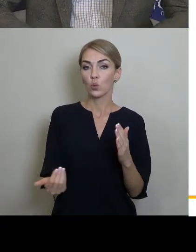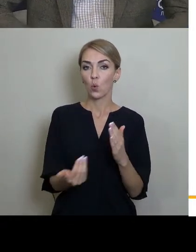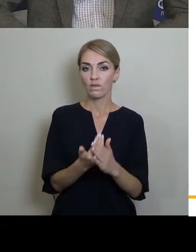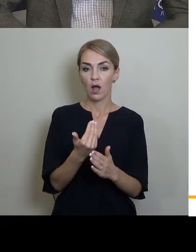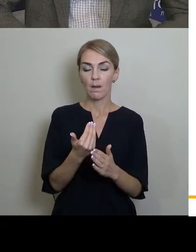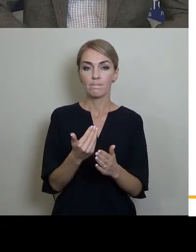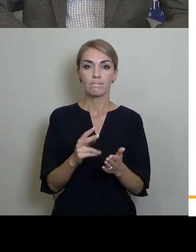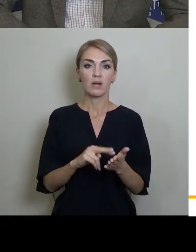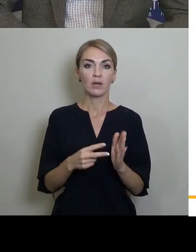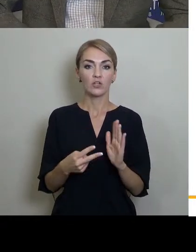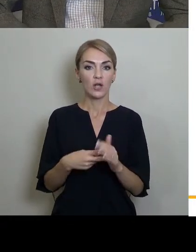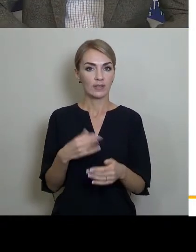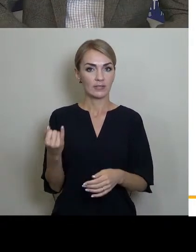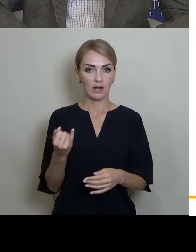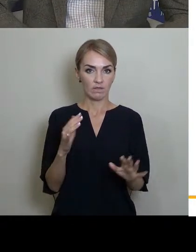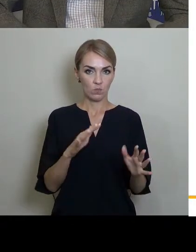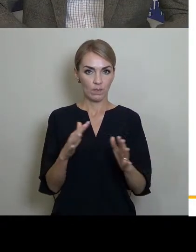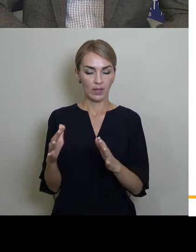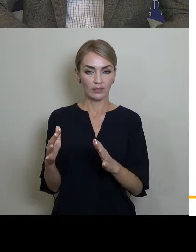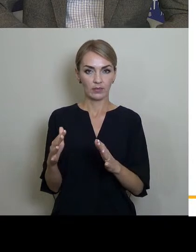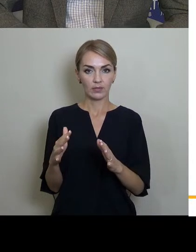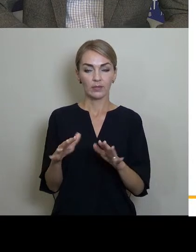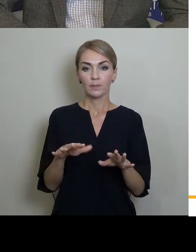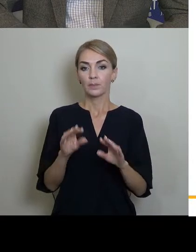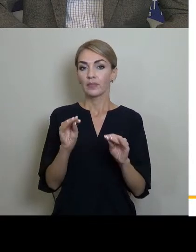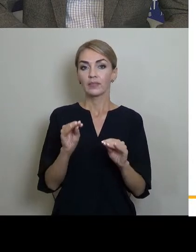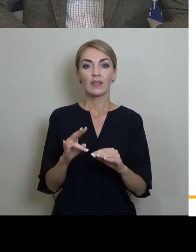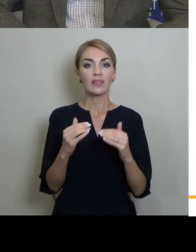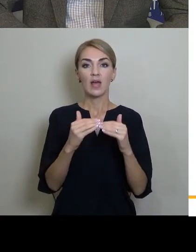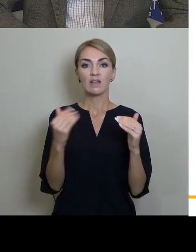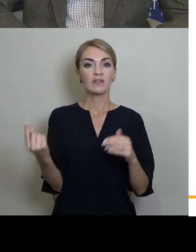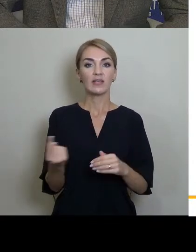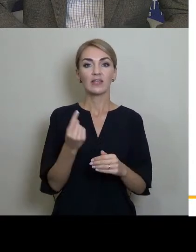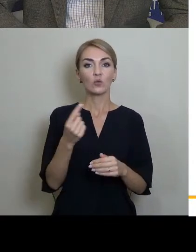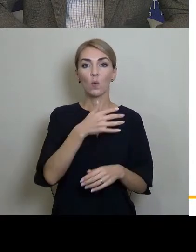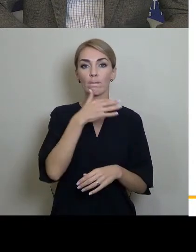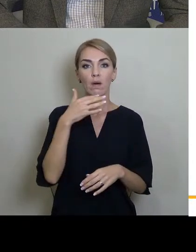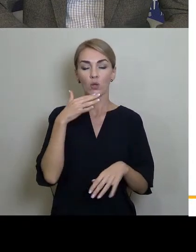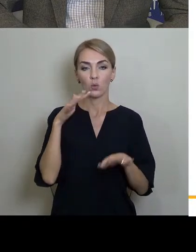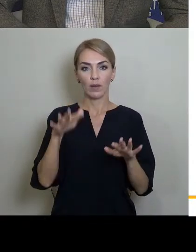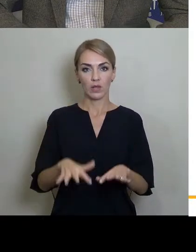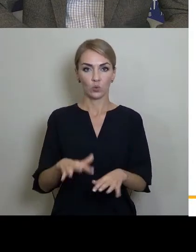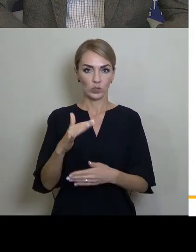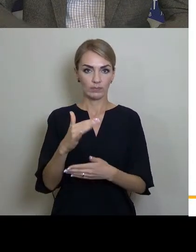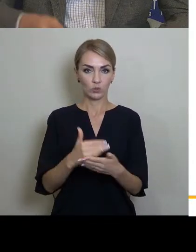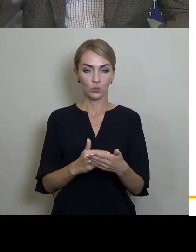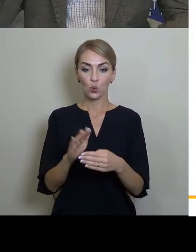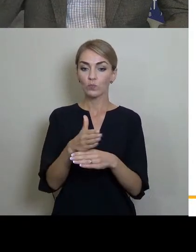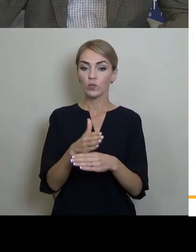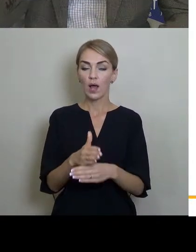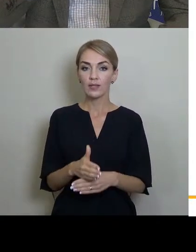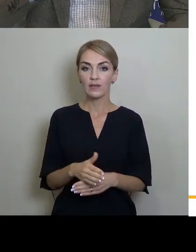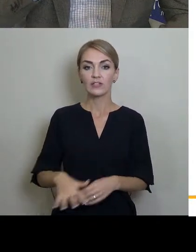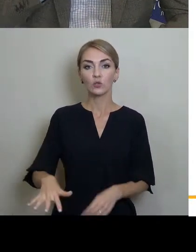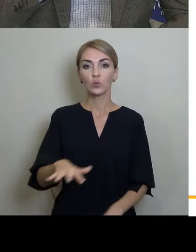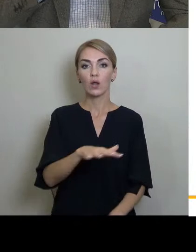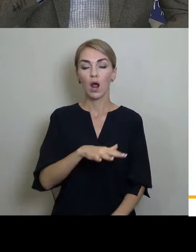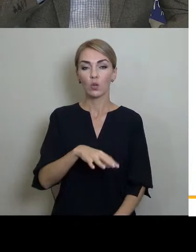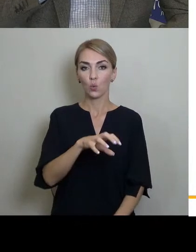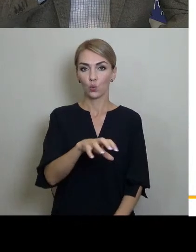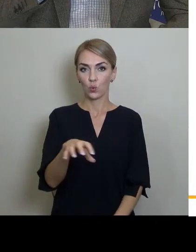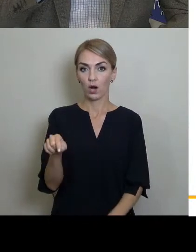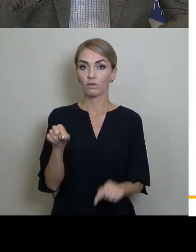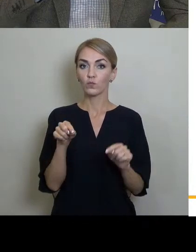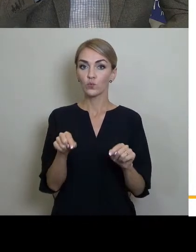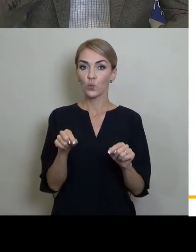code new system provides for the interesting thing. The mandates are divided not at the level of a single